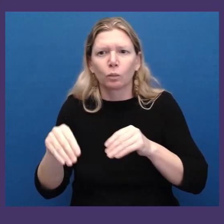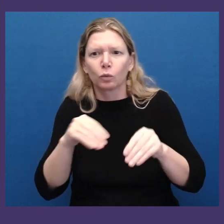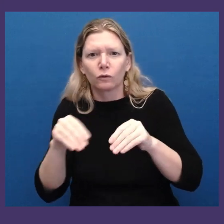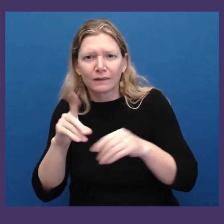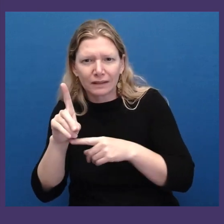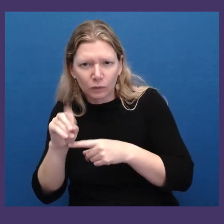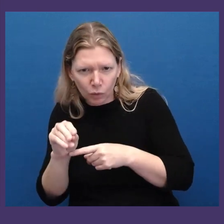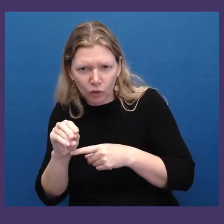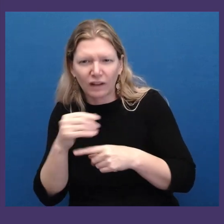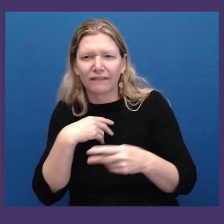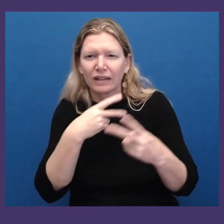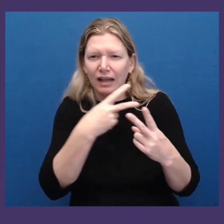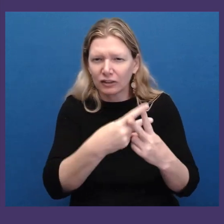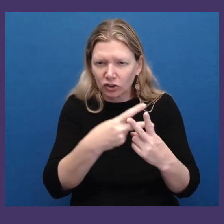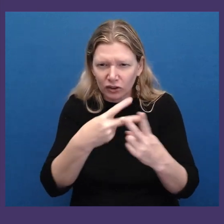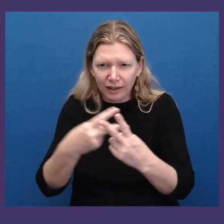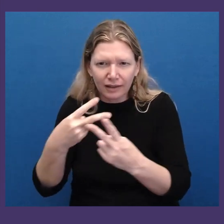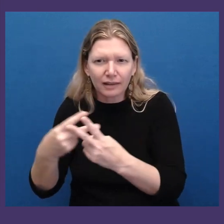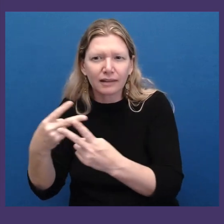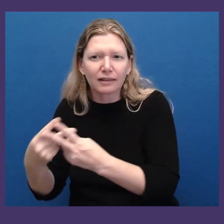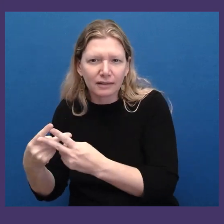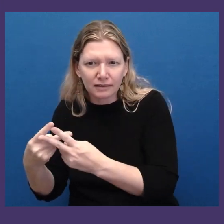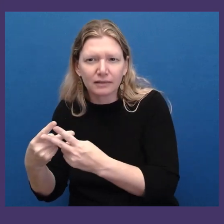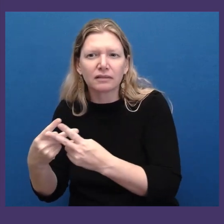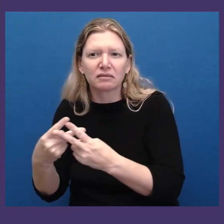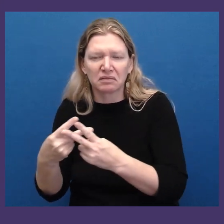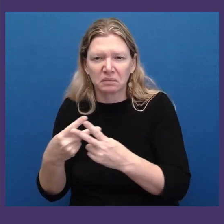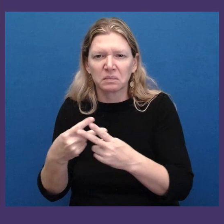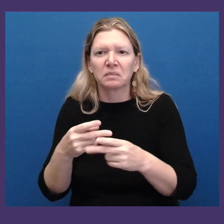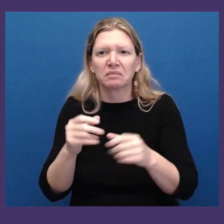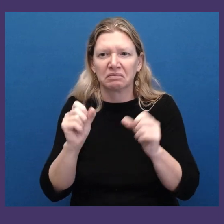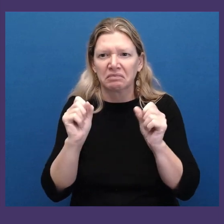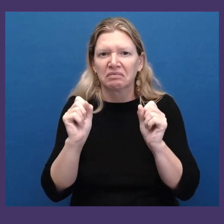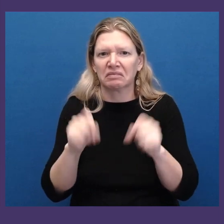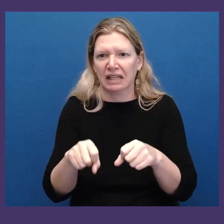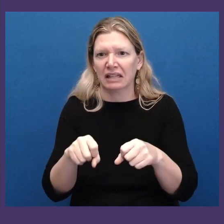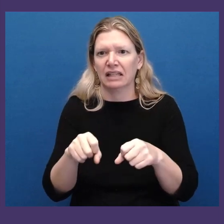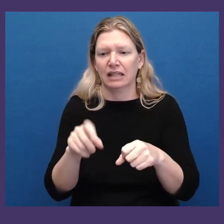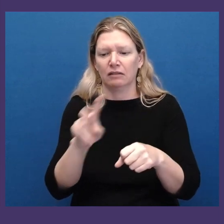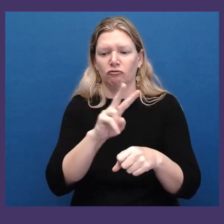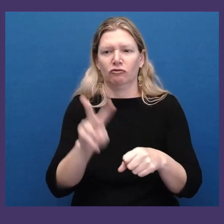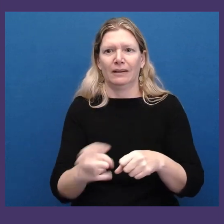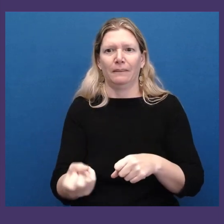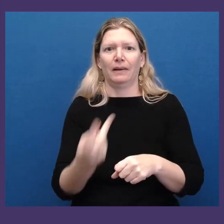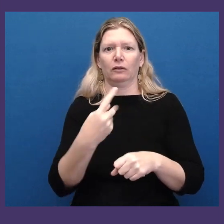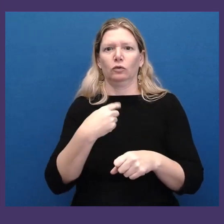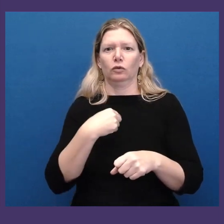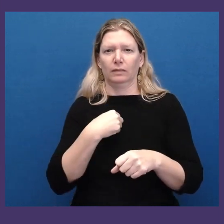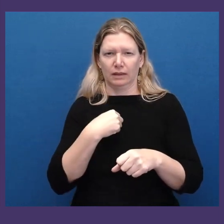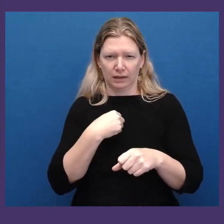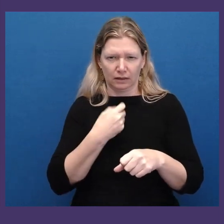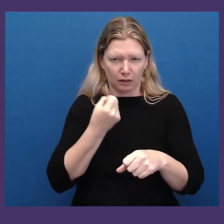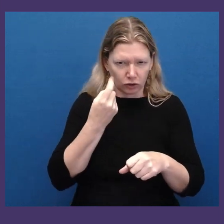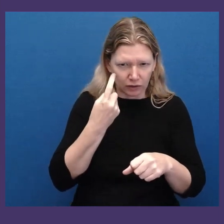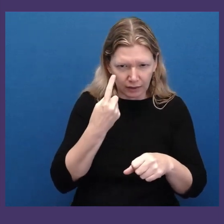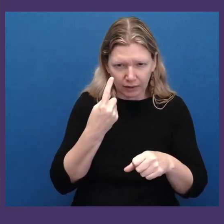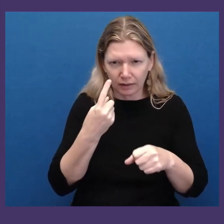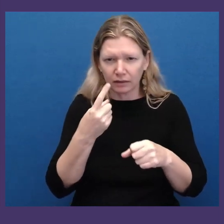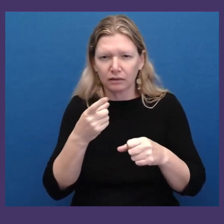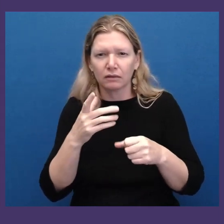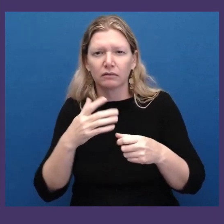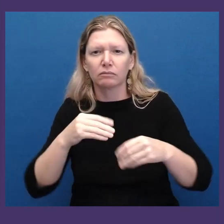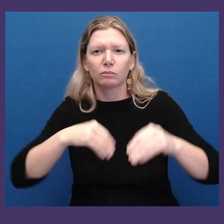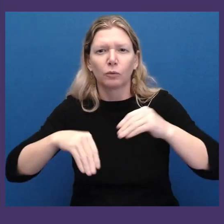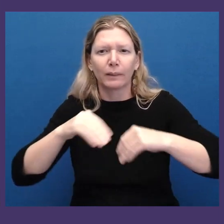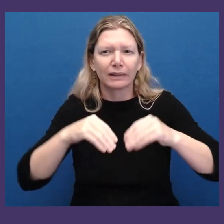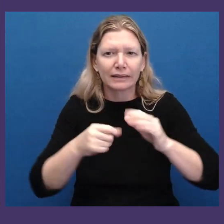read back to me. Day 21, Understanding Motor Symptoms and Movement Disorders. Welcome to day 21